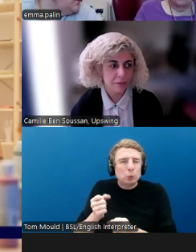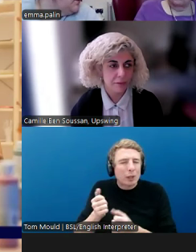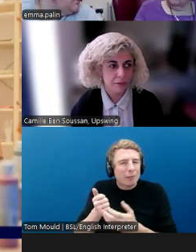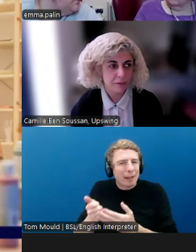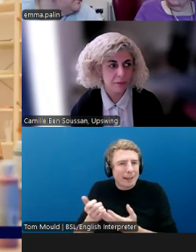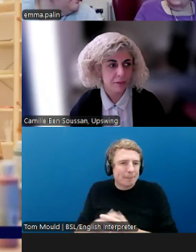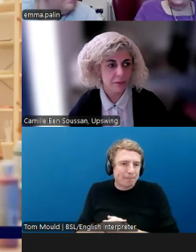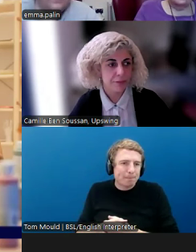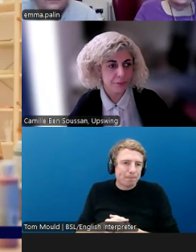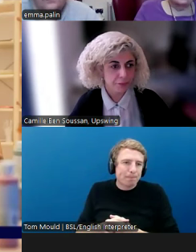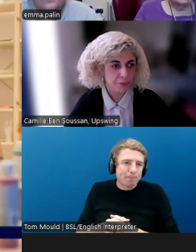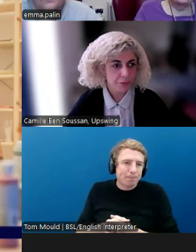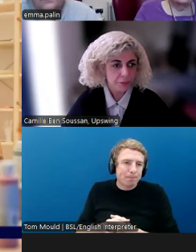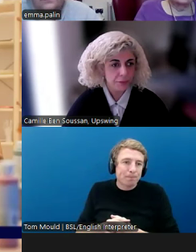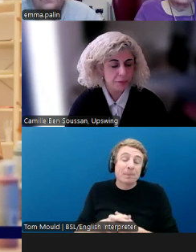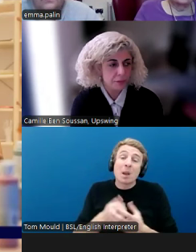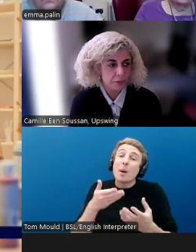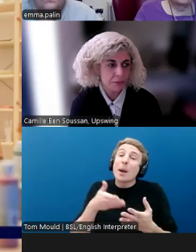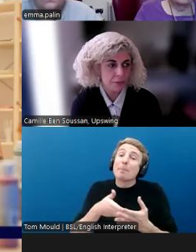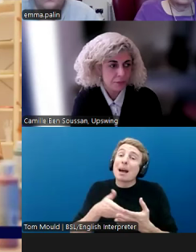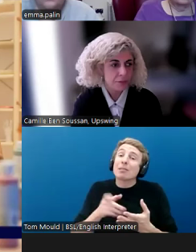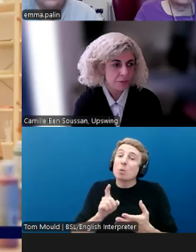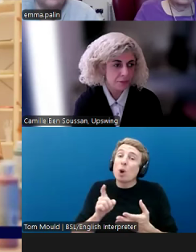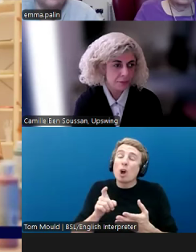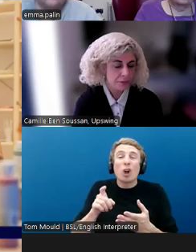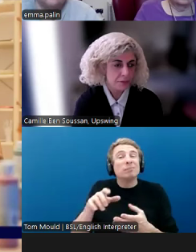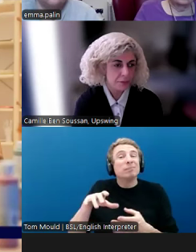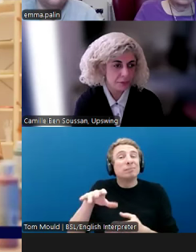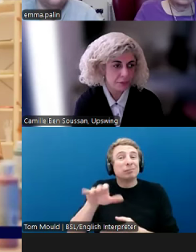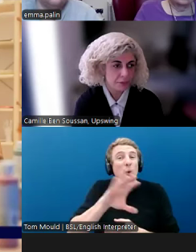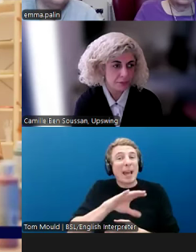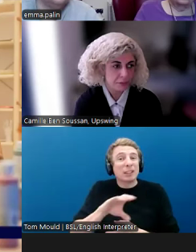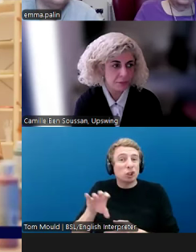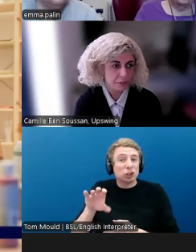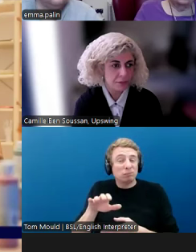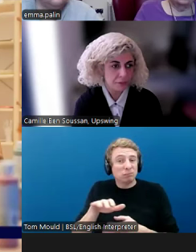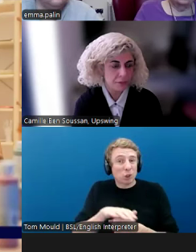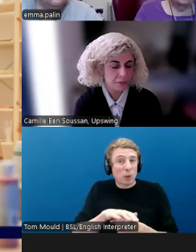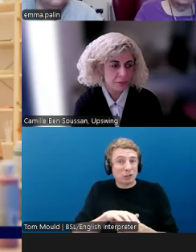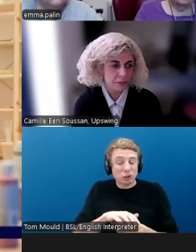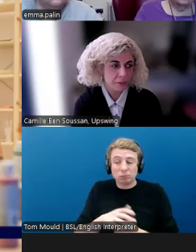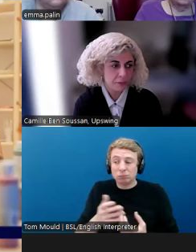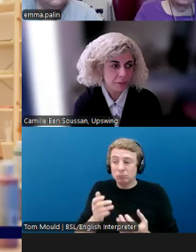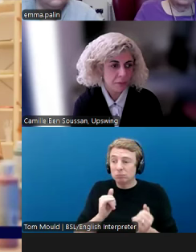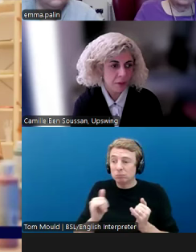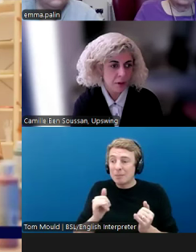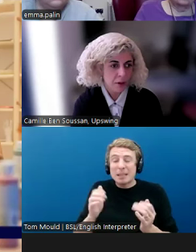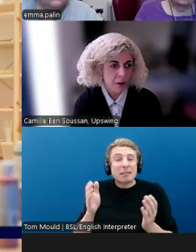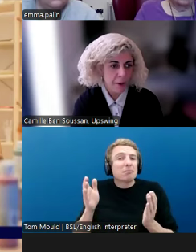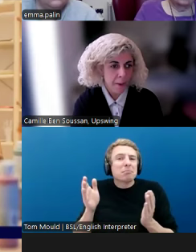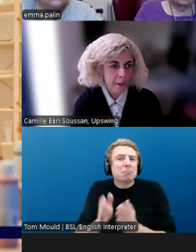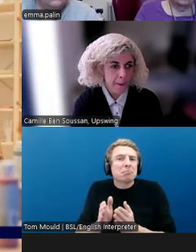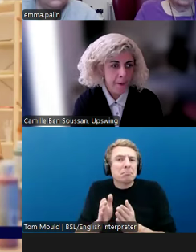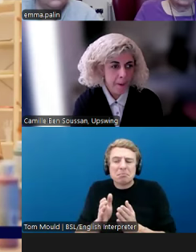can be a bit tricky. So not everyone lives in high populated areas. We do know that there is a huge lack